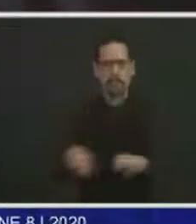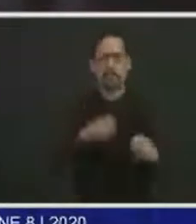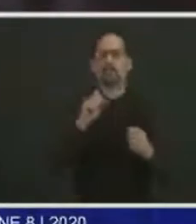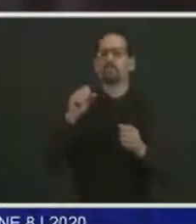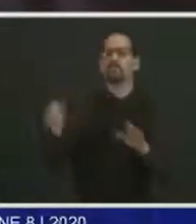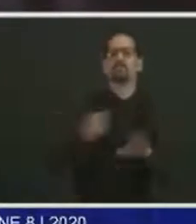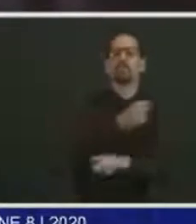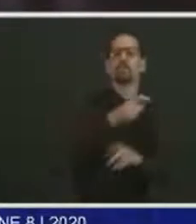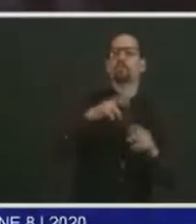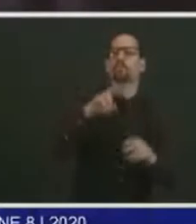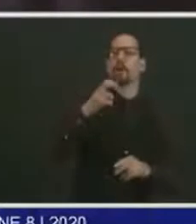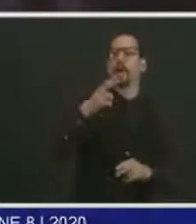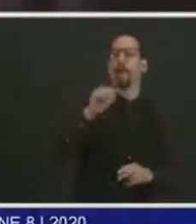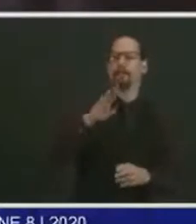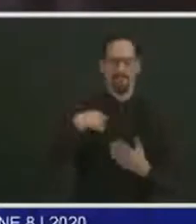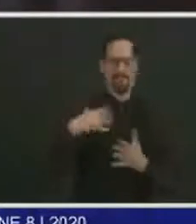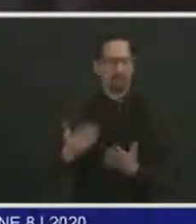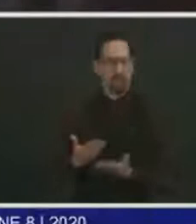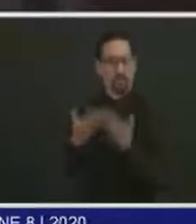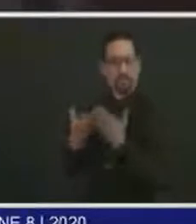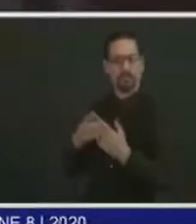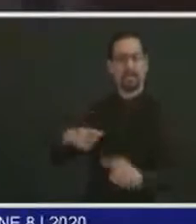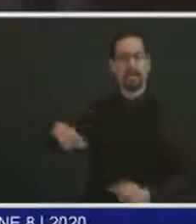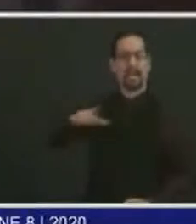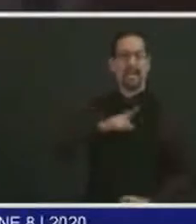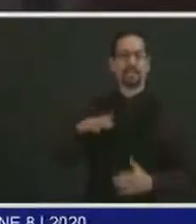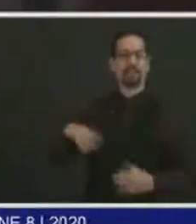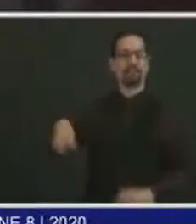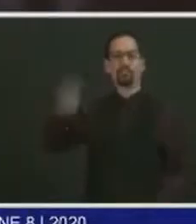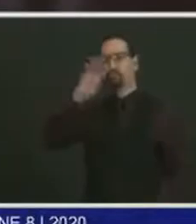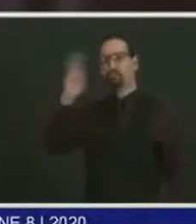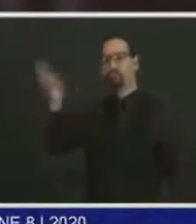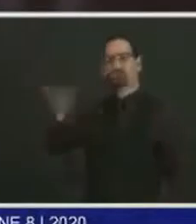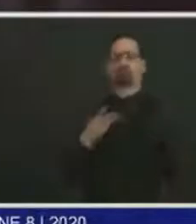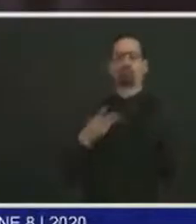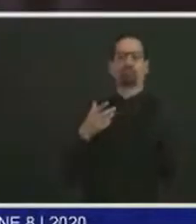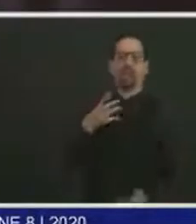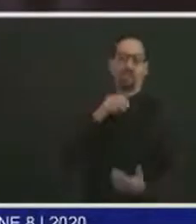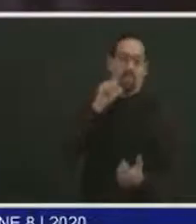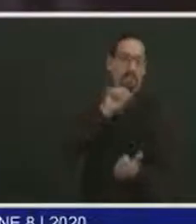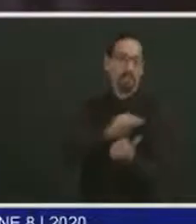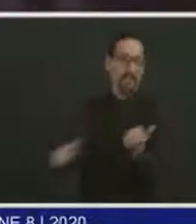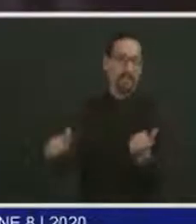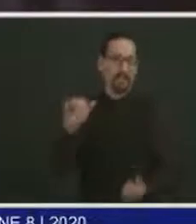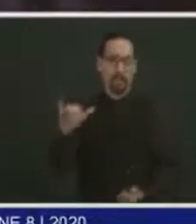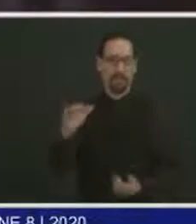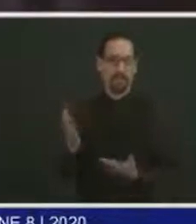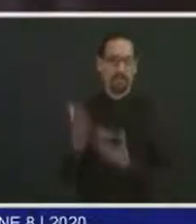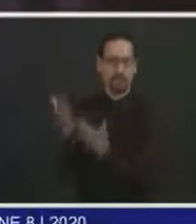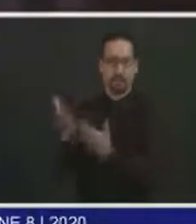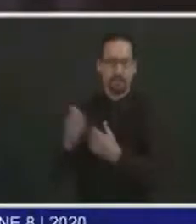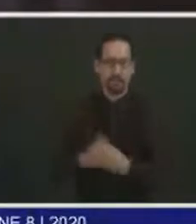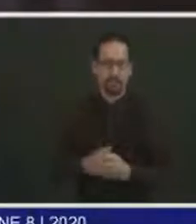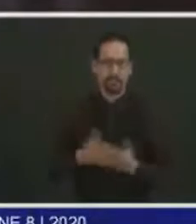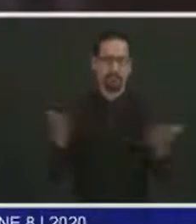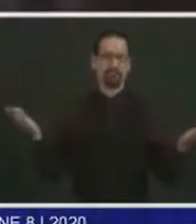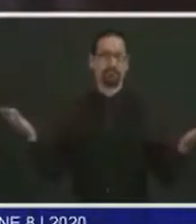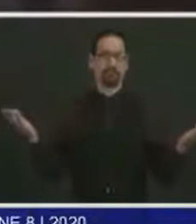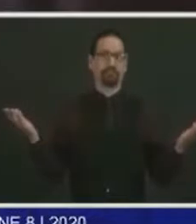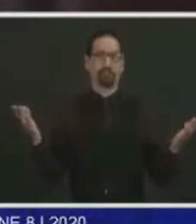You know, some of the other things that you're saying, that I support completely. But the question that was posed to me